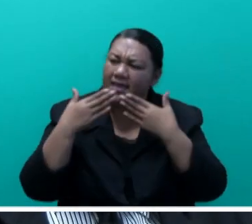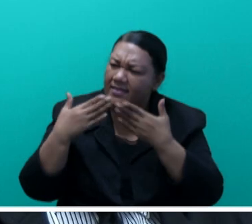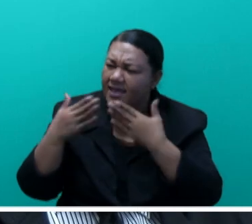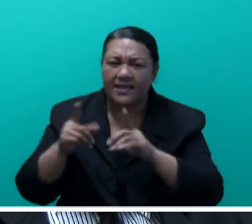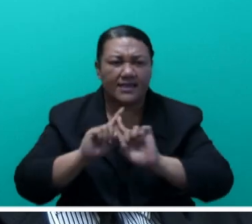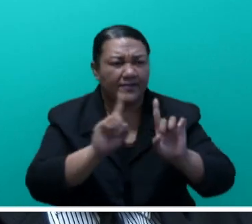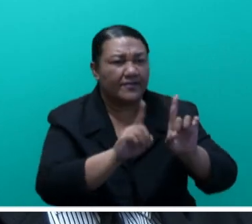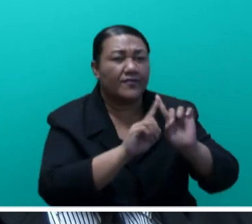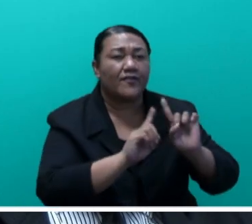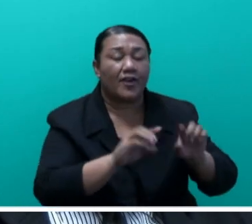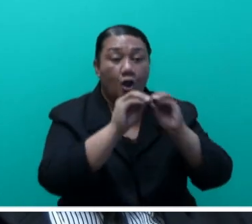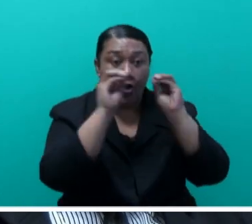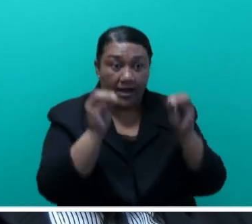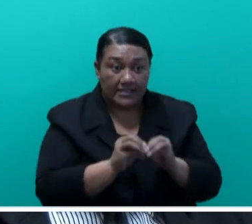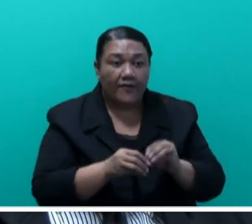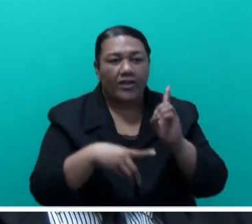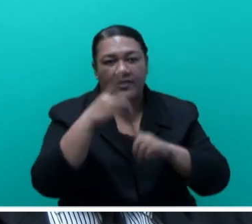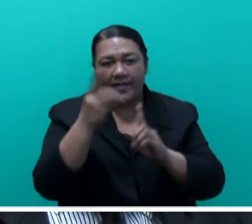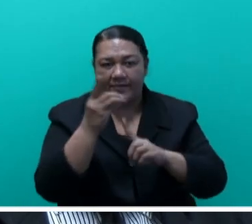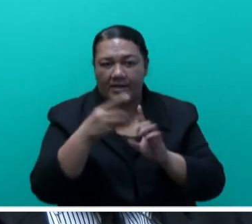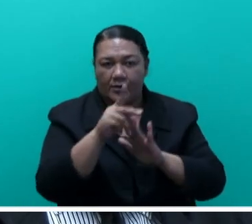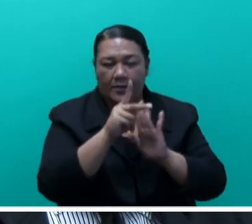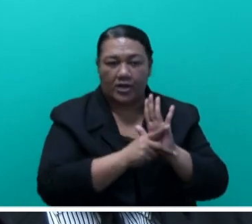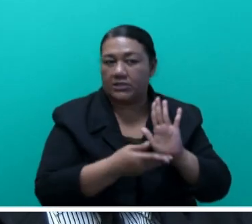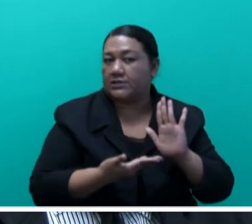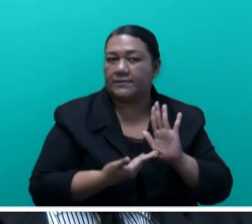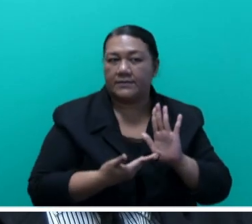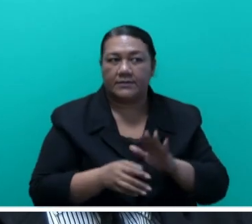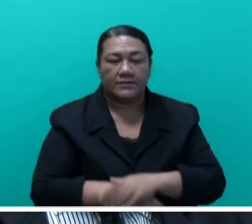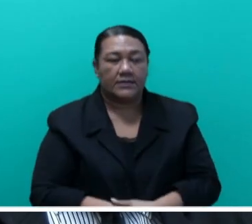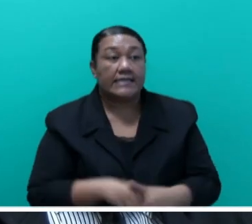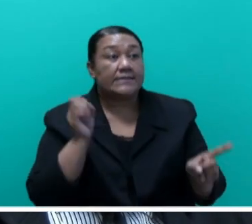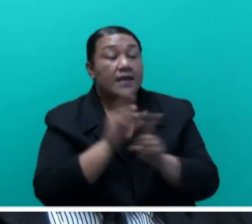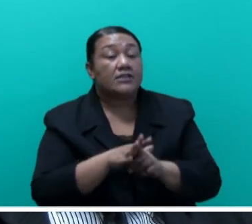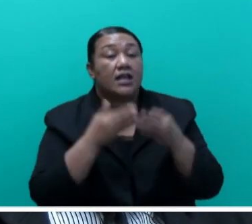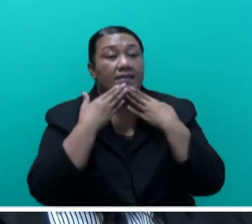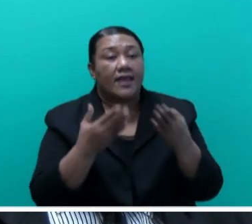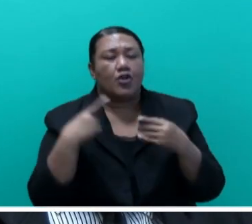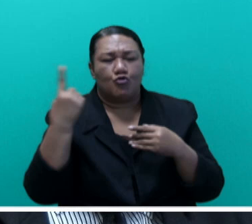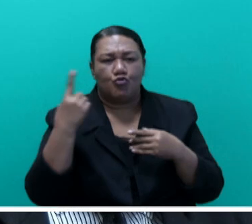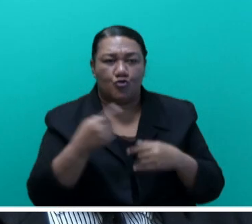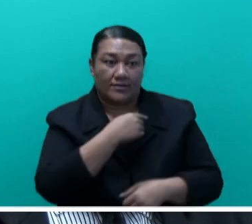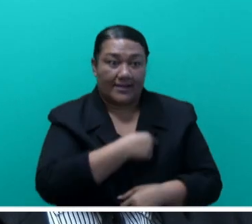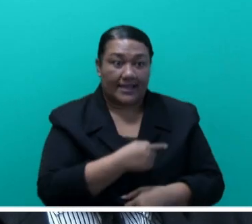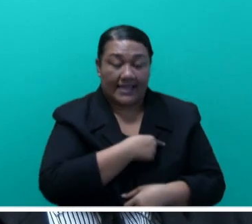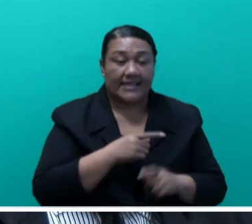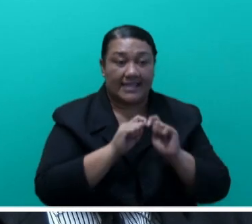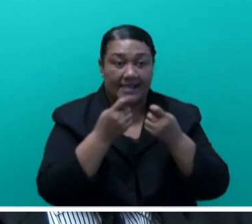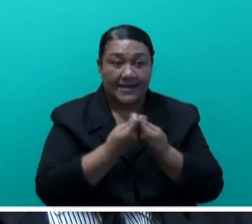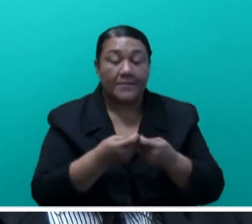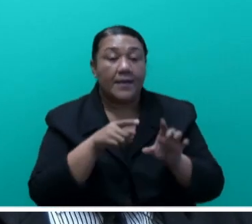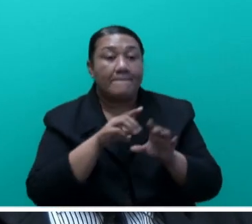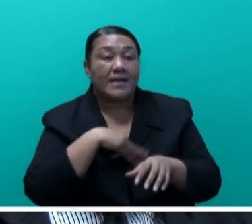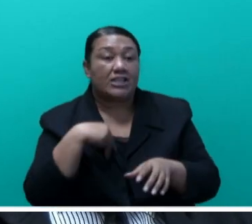have contributed to the development of this policy. Special thanks go to the dedicated team at the Ministry of Youth and